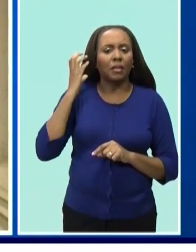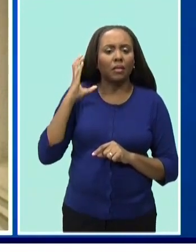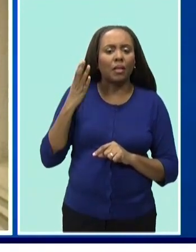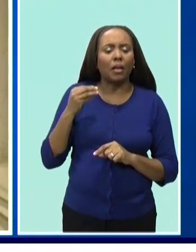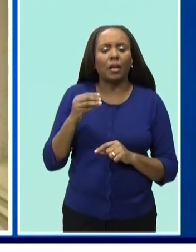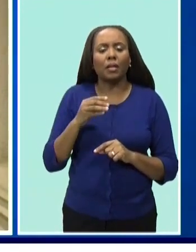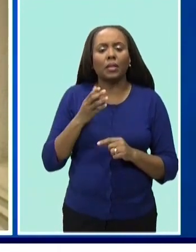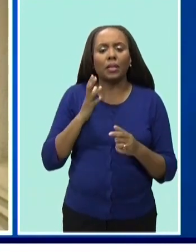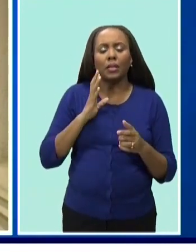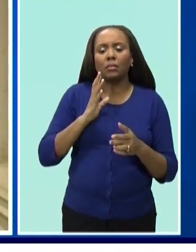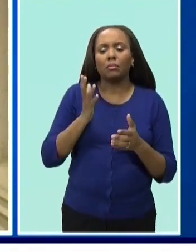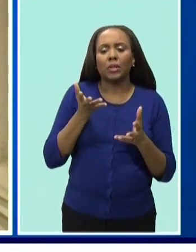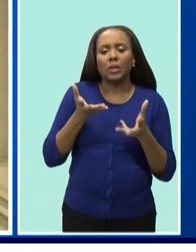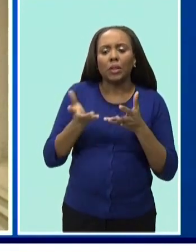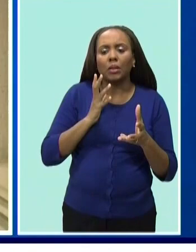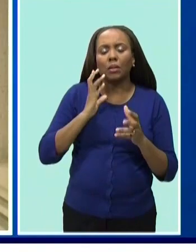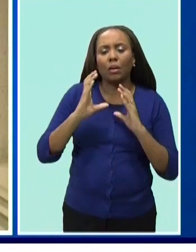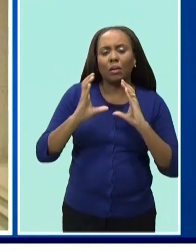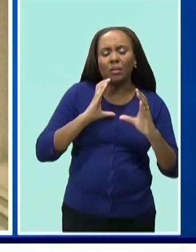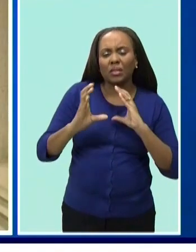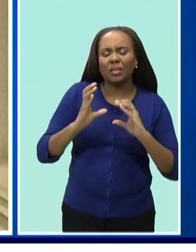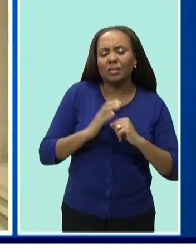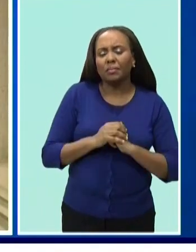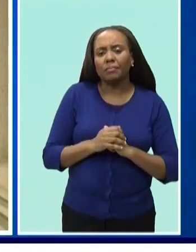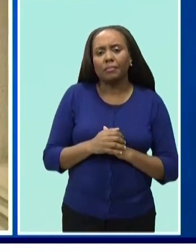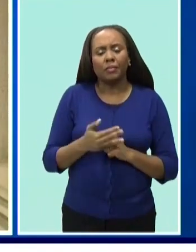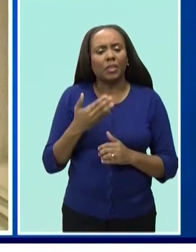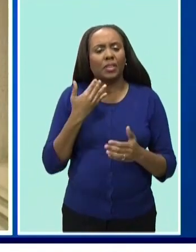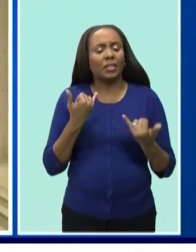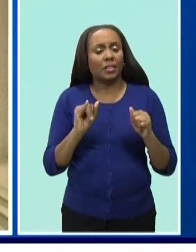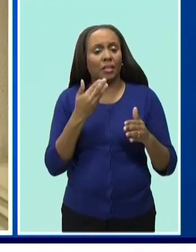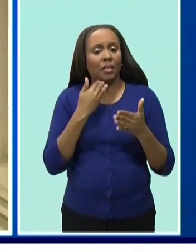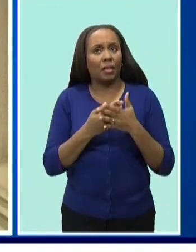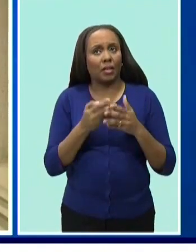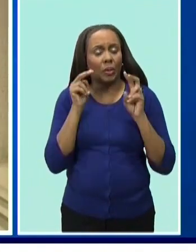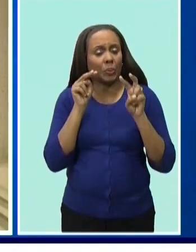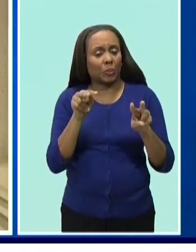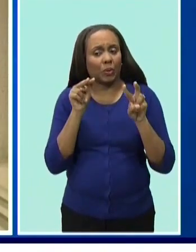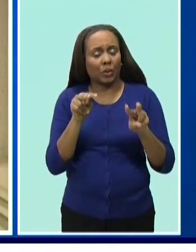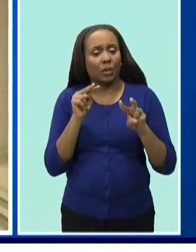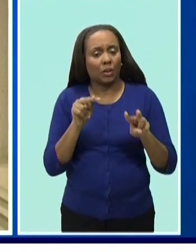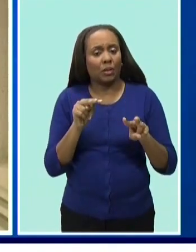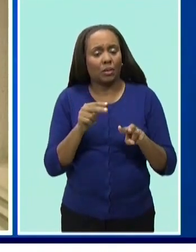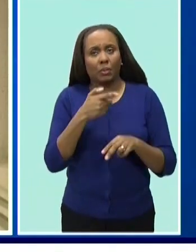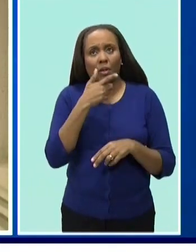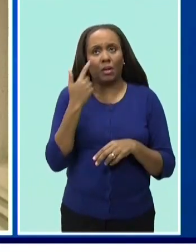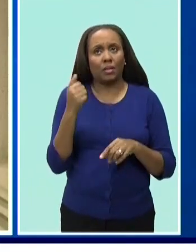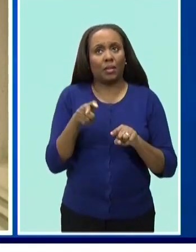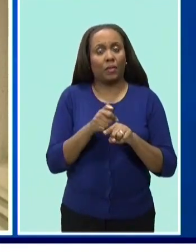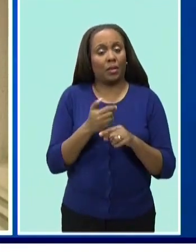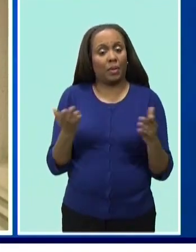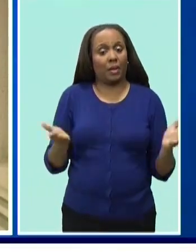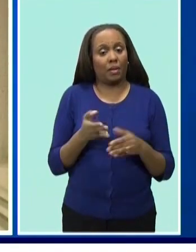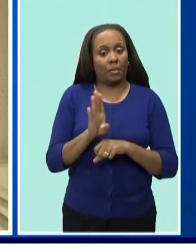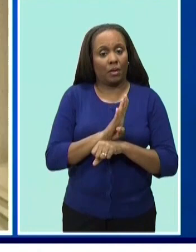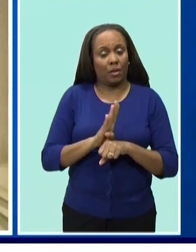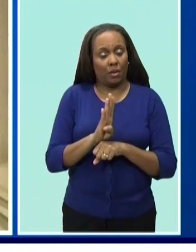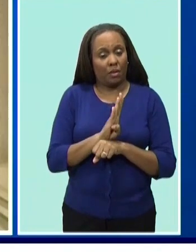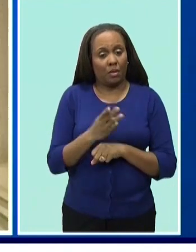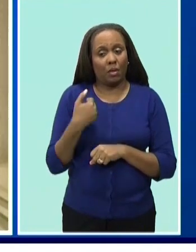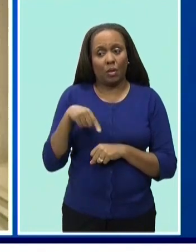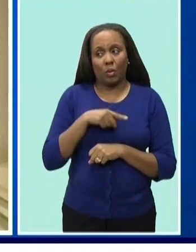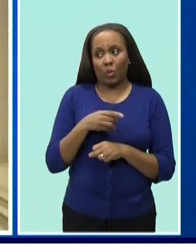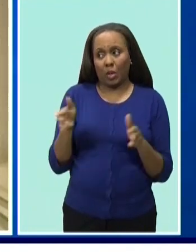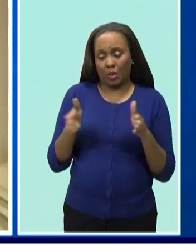dialogue. Overall, it was something to watch, given the fact that it is from here and, you know, we are small when it comes